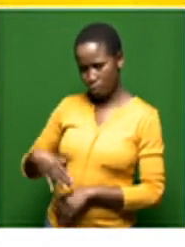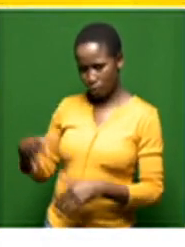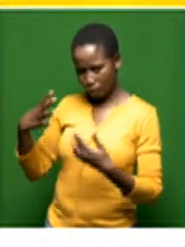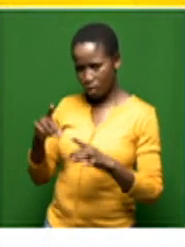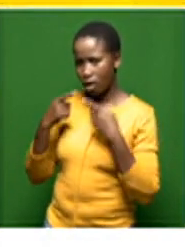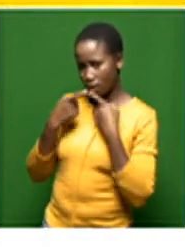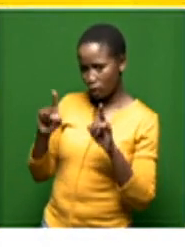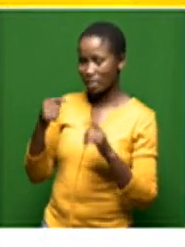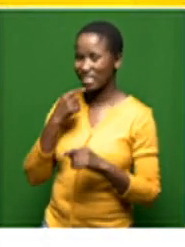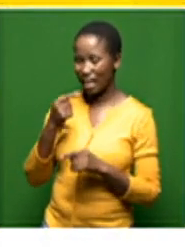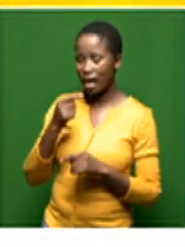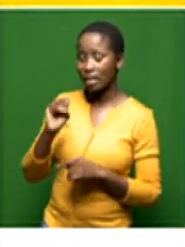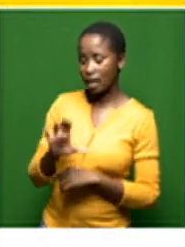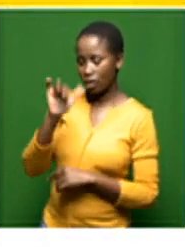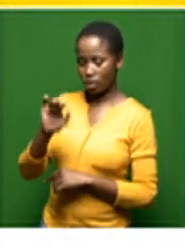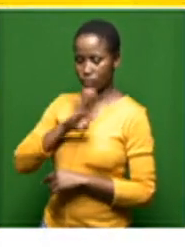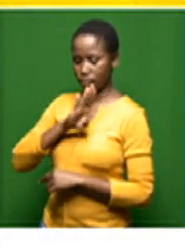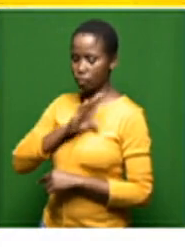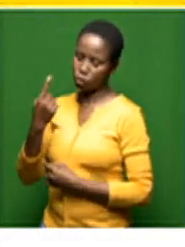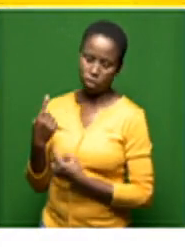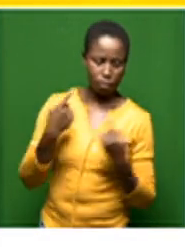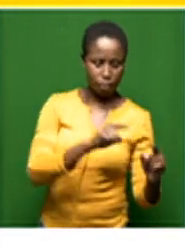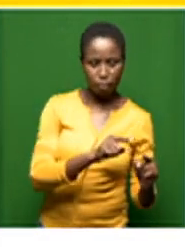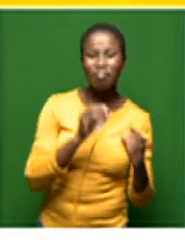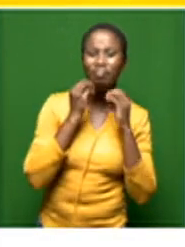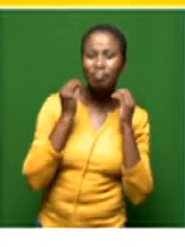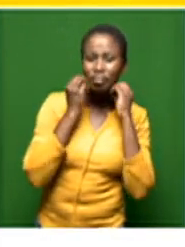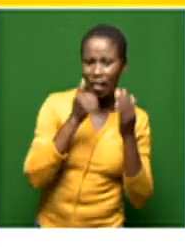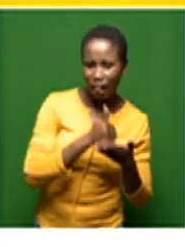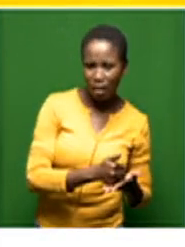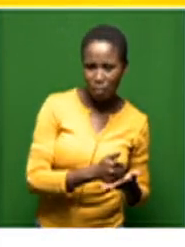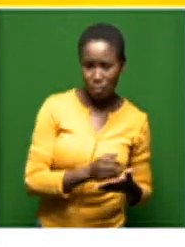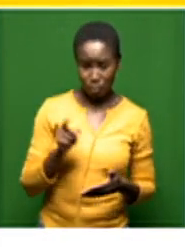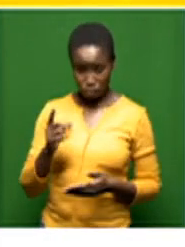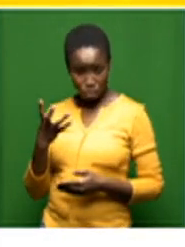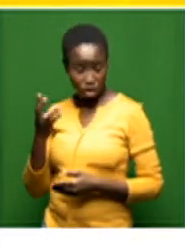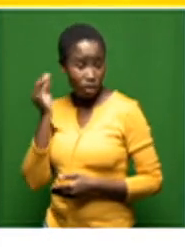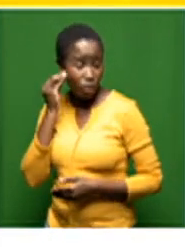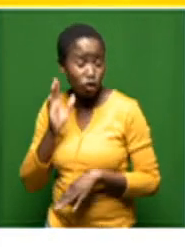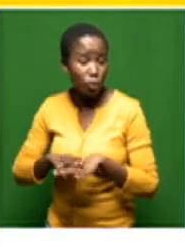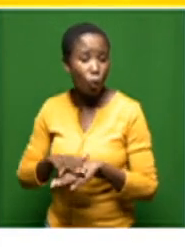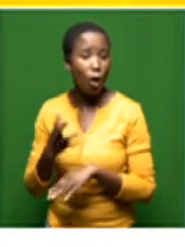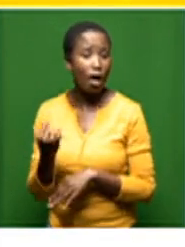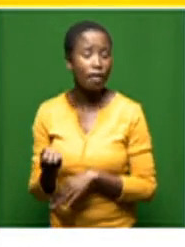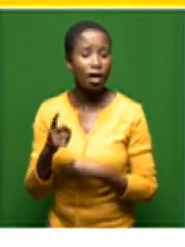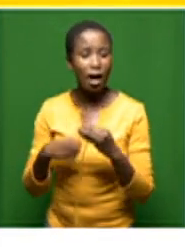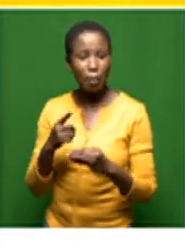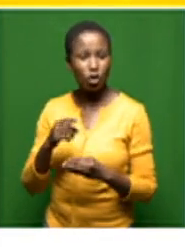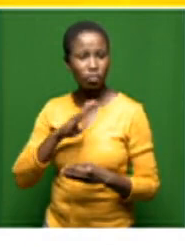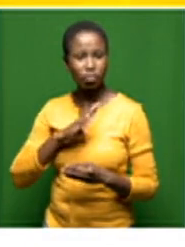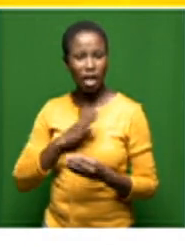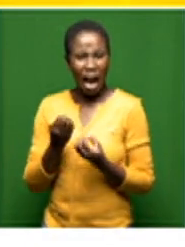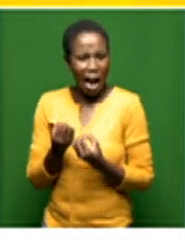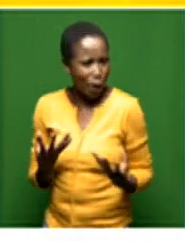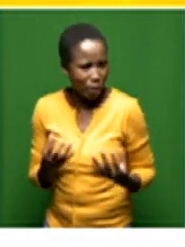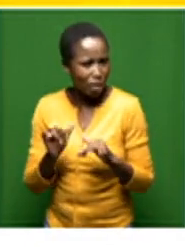sending soldiers to the area to rescue South Africans who are stranded there. Do we have information about the deployment, the number, their